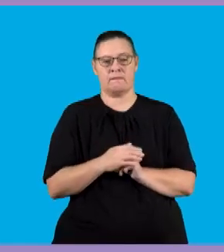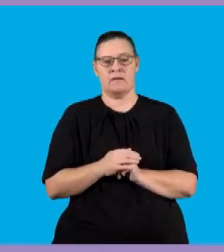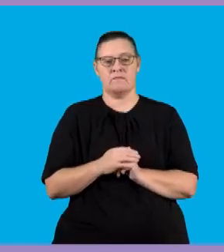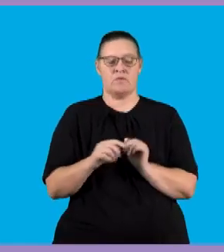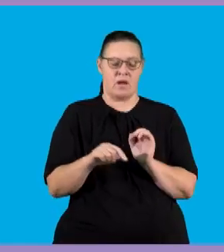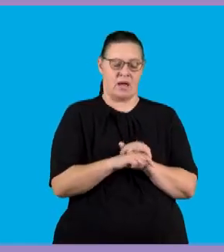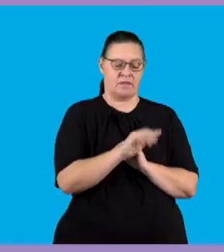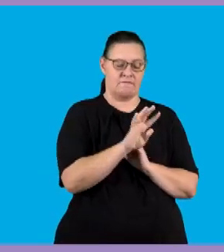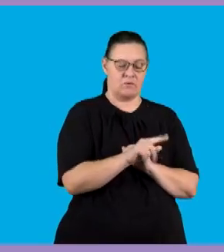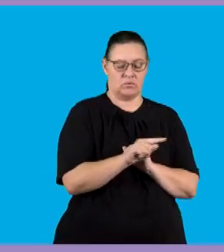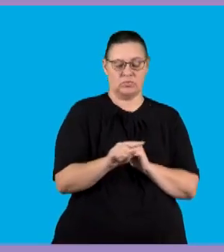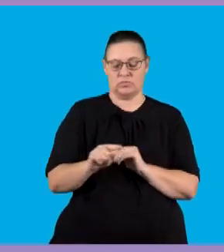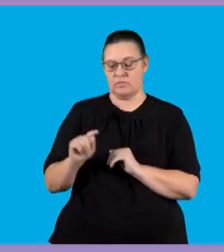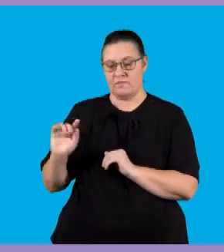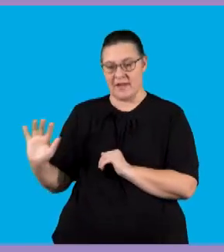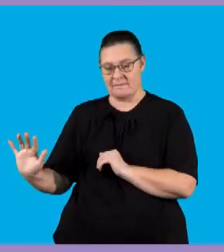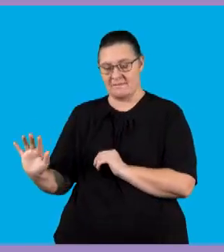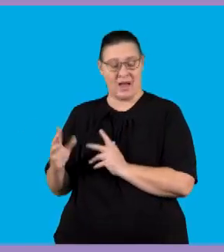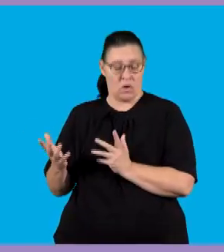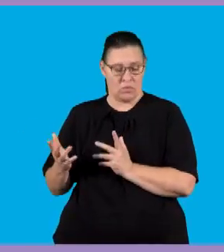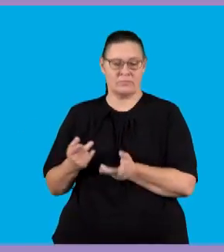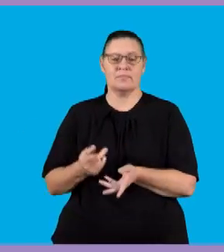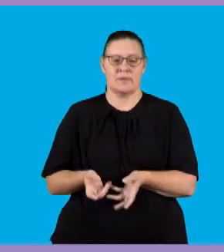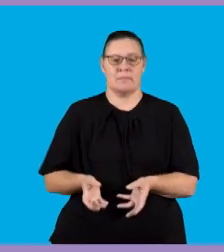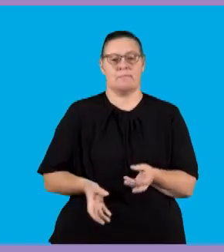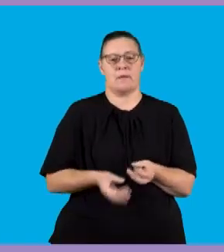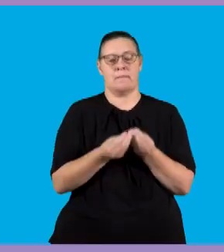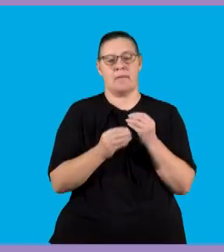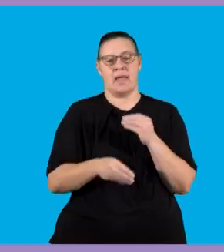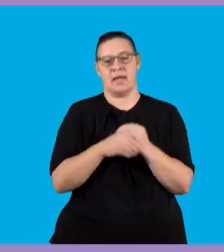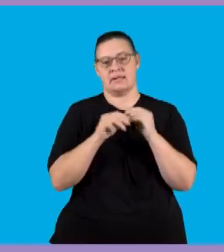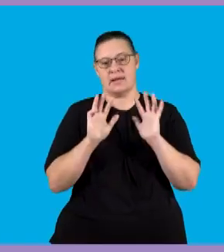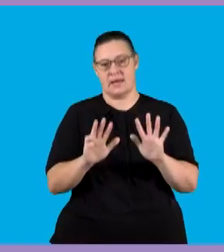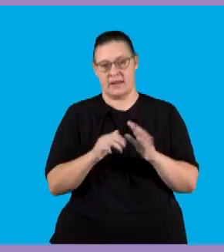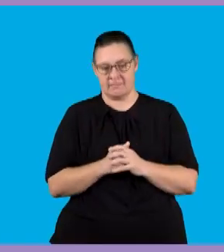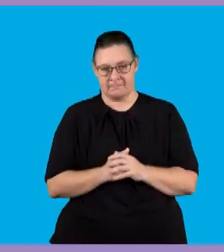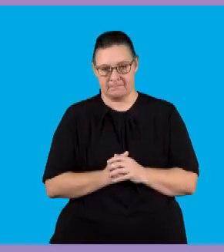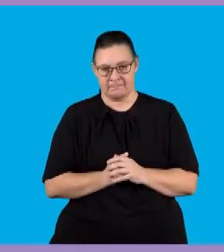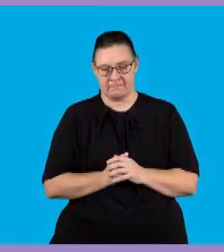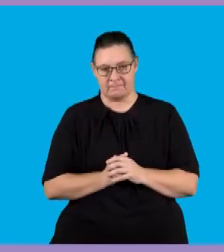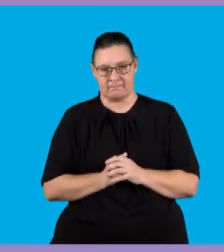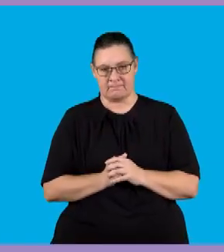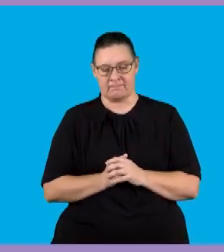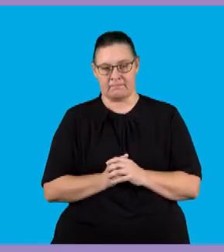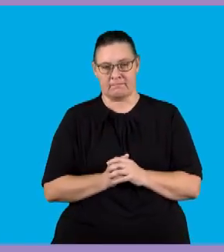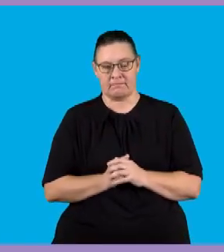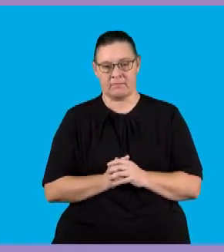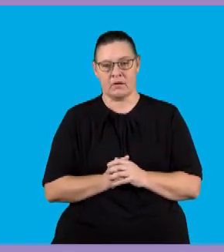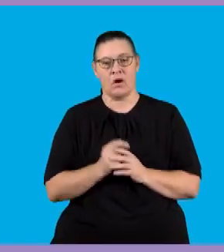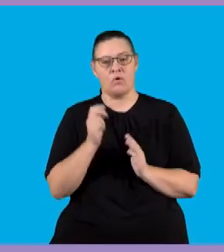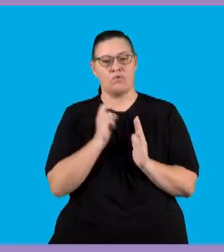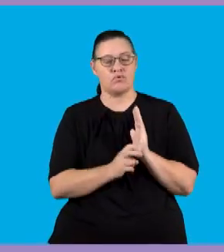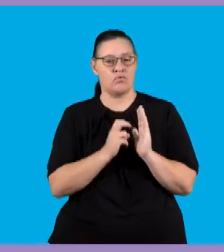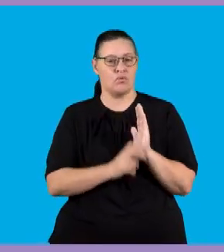4. So how do we move from negative 4 to a positive 5? Yes, again, we are going to add